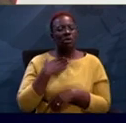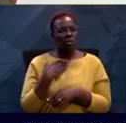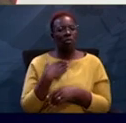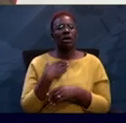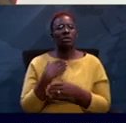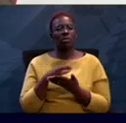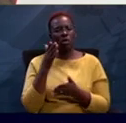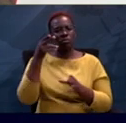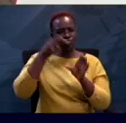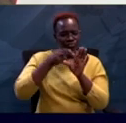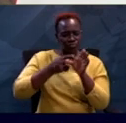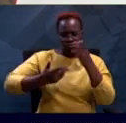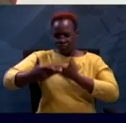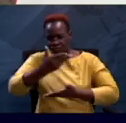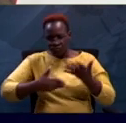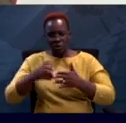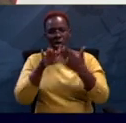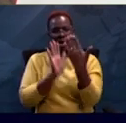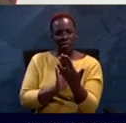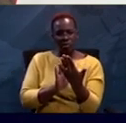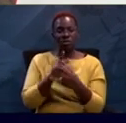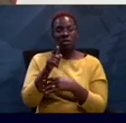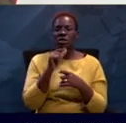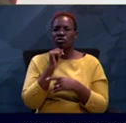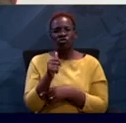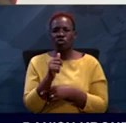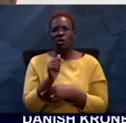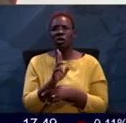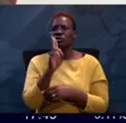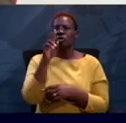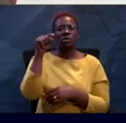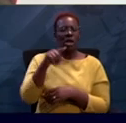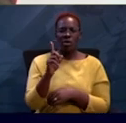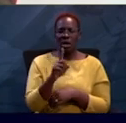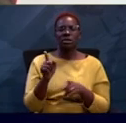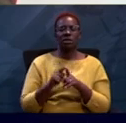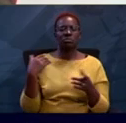more participatory approach to tea business and not top-down approach, as there has been the case.